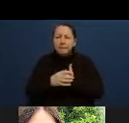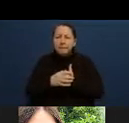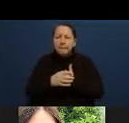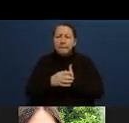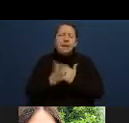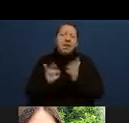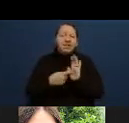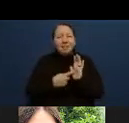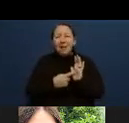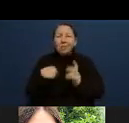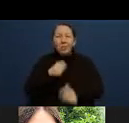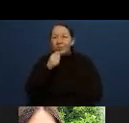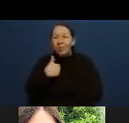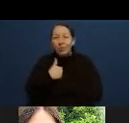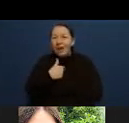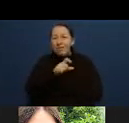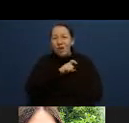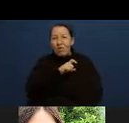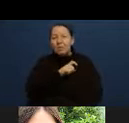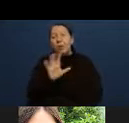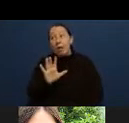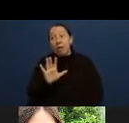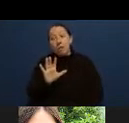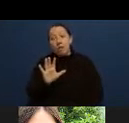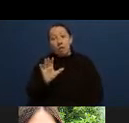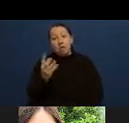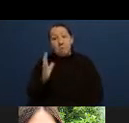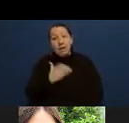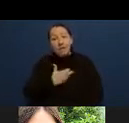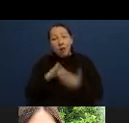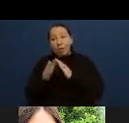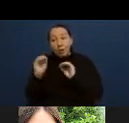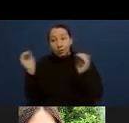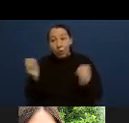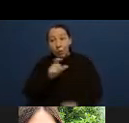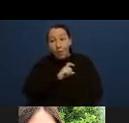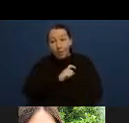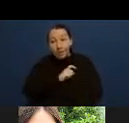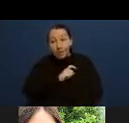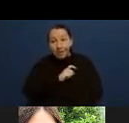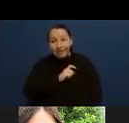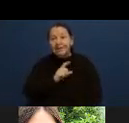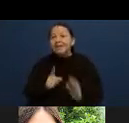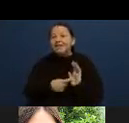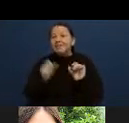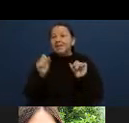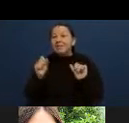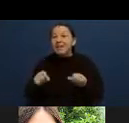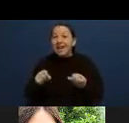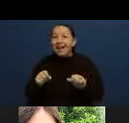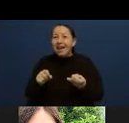Sometimes we don't have law enforcement. Many of our communities don't have law enforcement, and sometimes it could take